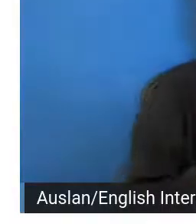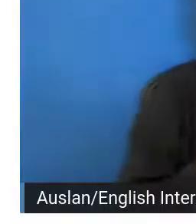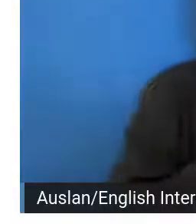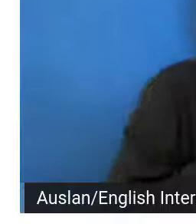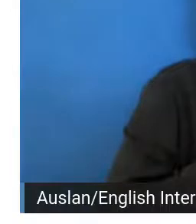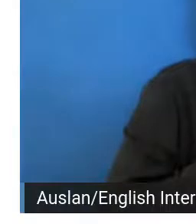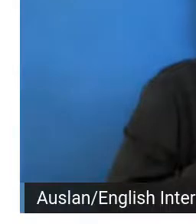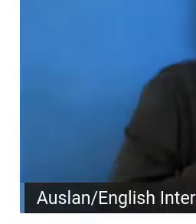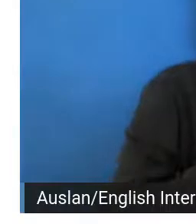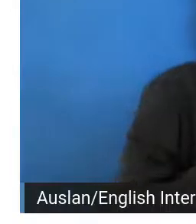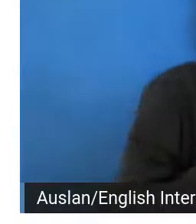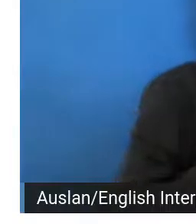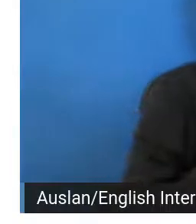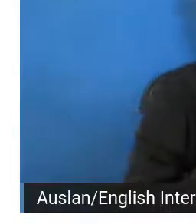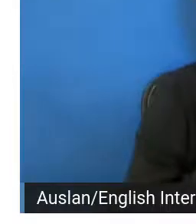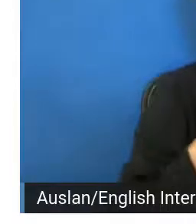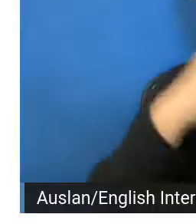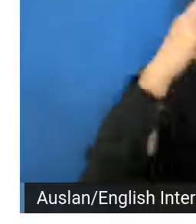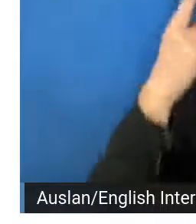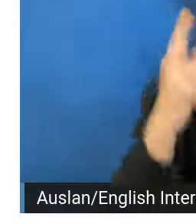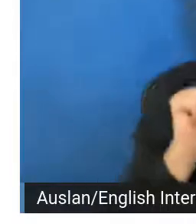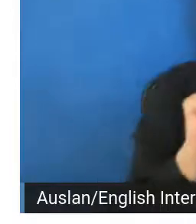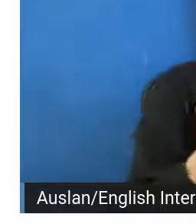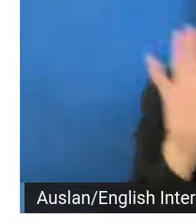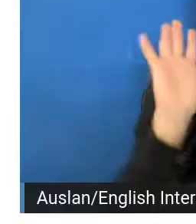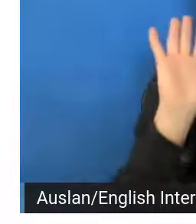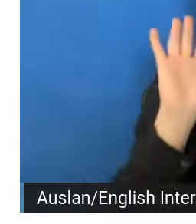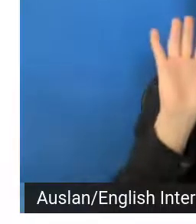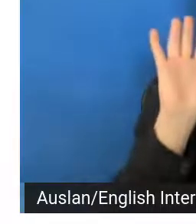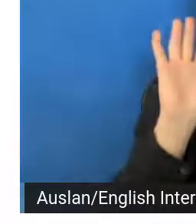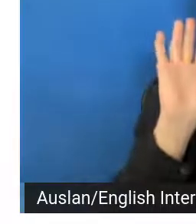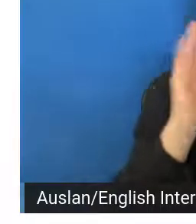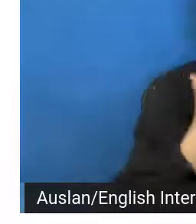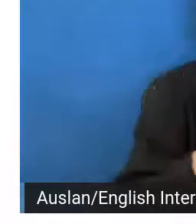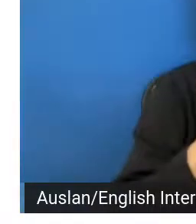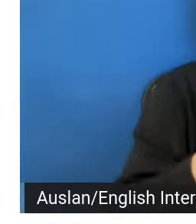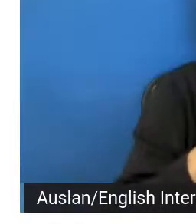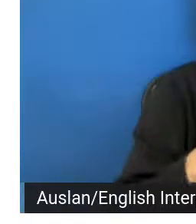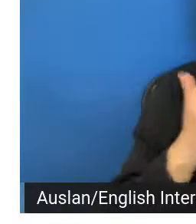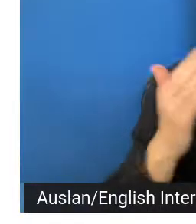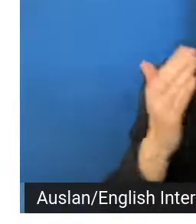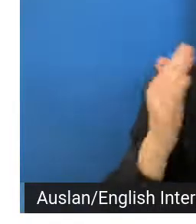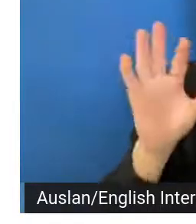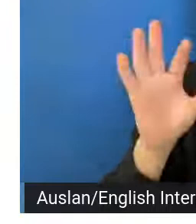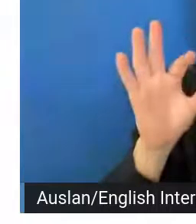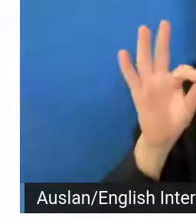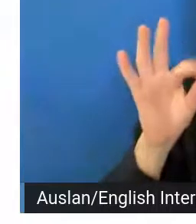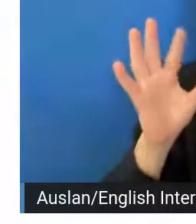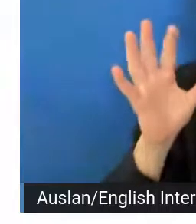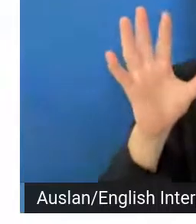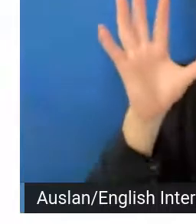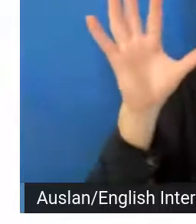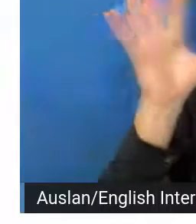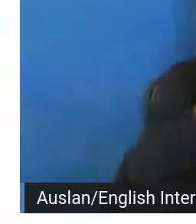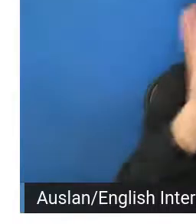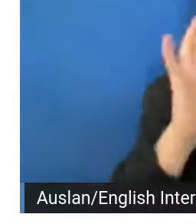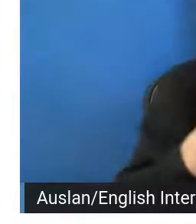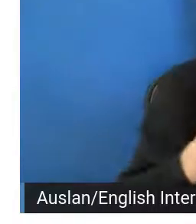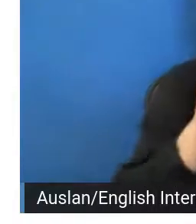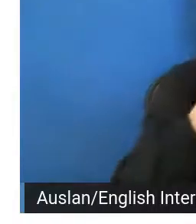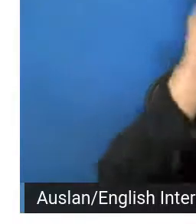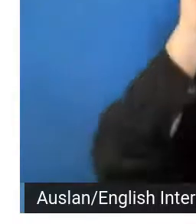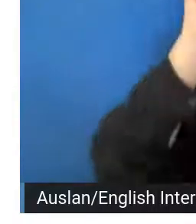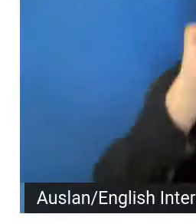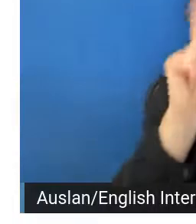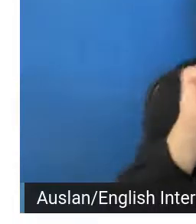really awesome pieces is all of that interoperability, which I know you mentioned, Fee. But yeah. I couldn't remember which course